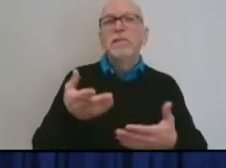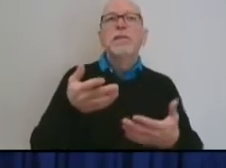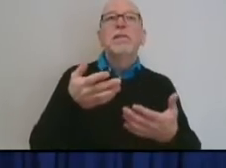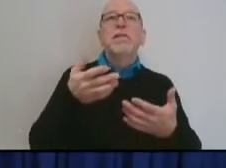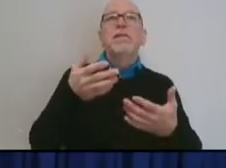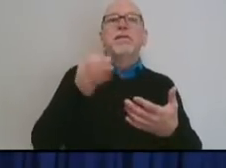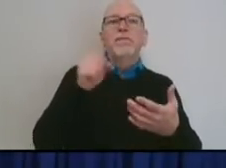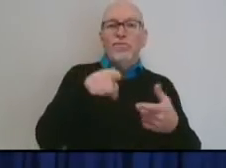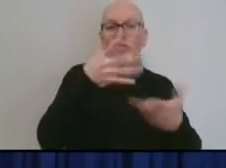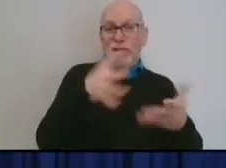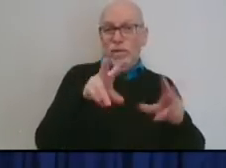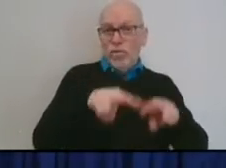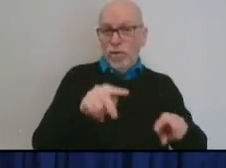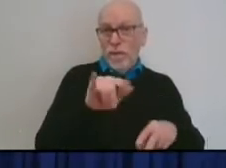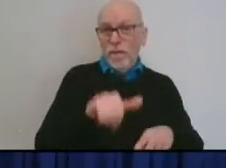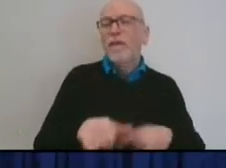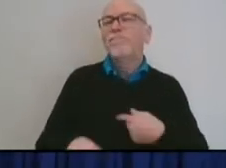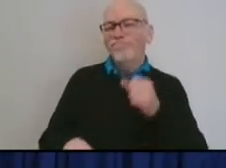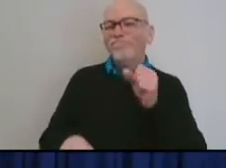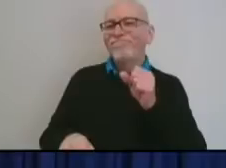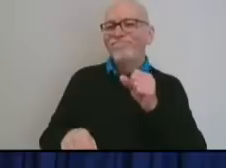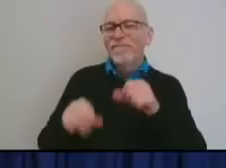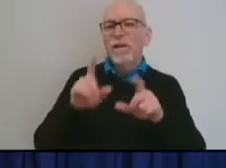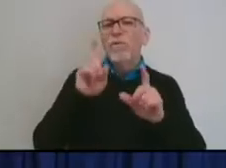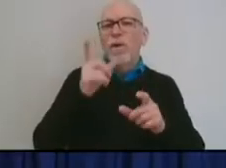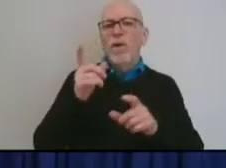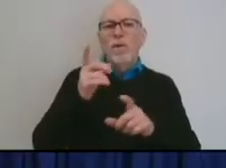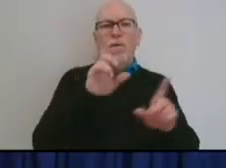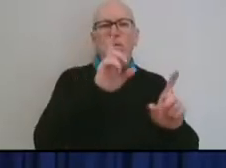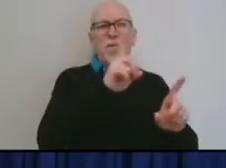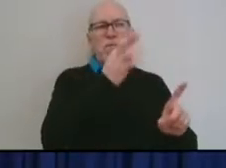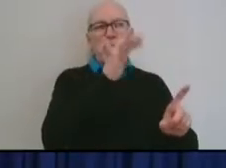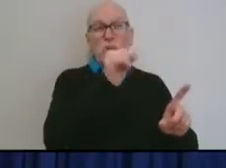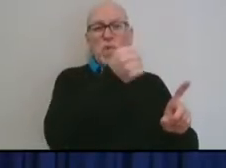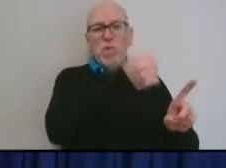Oh, yeah. Yes, we have. Chris, I'll buy you some time, but